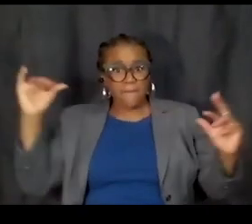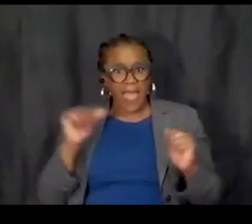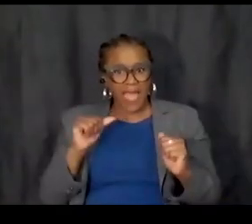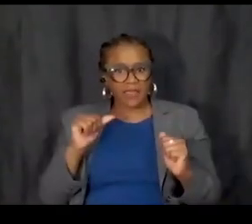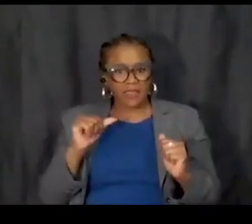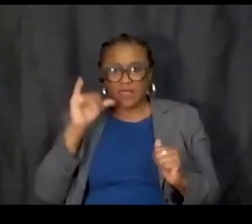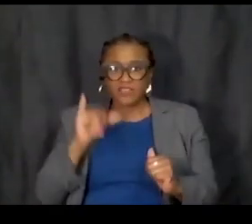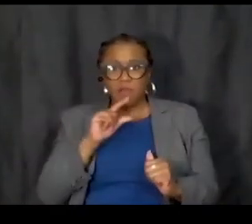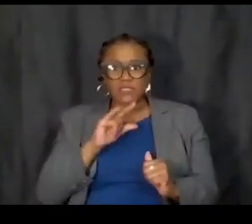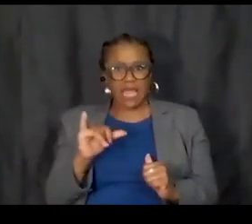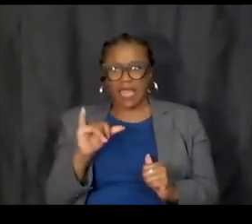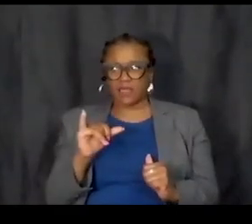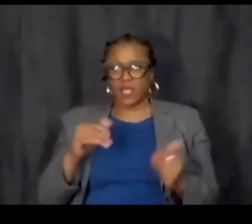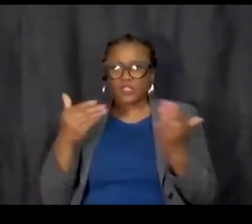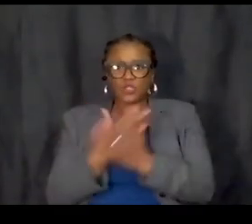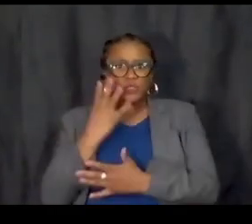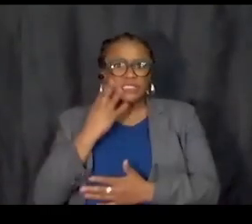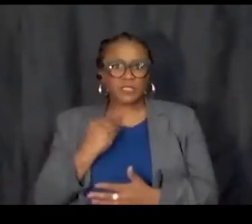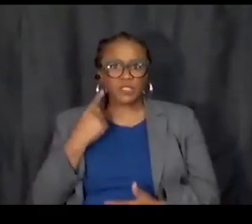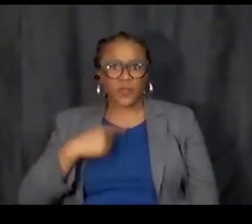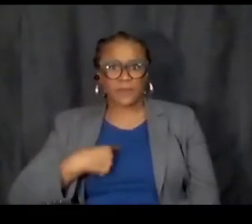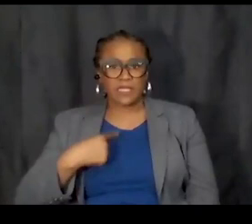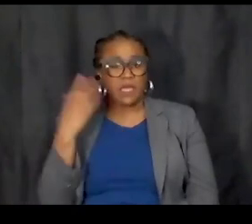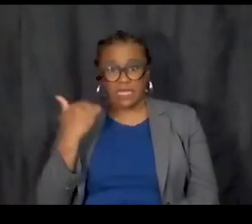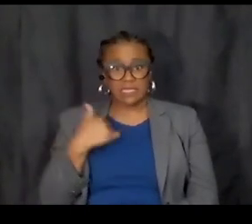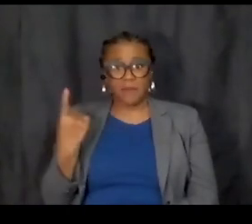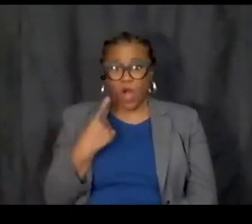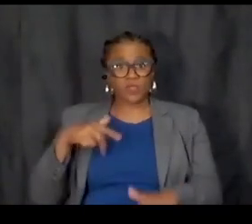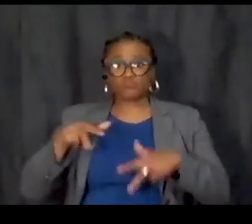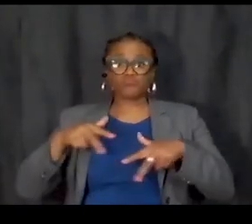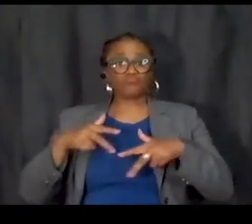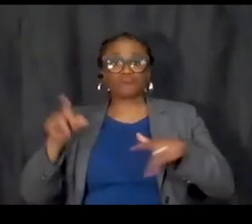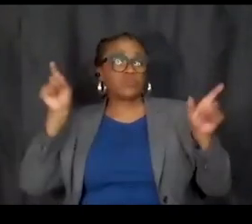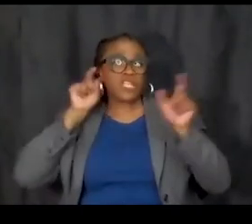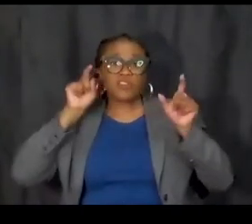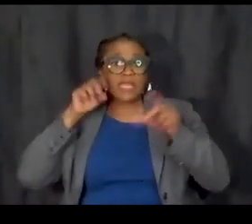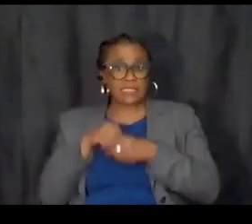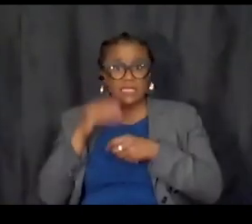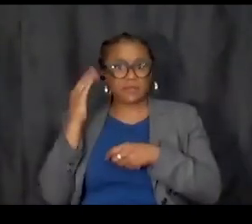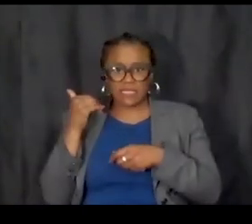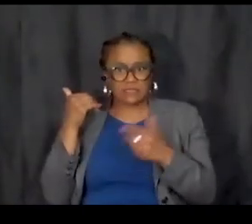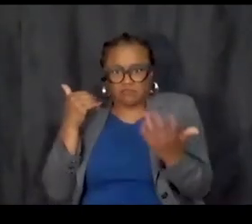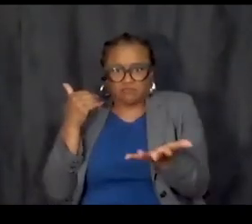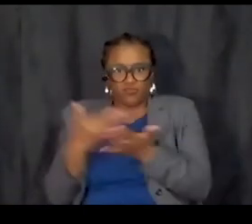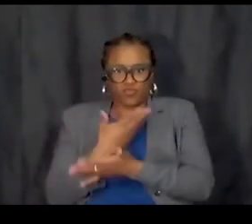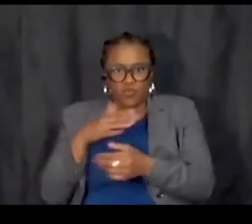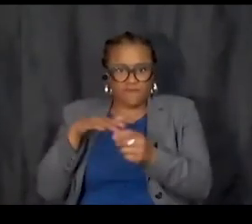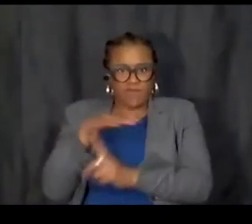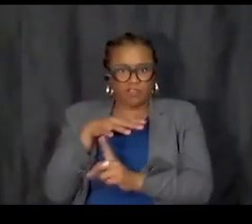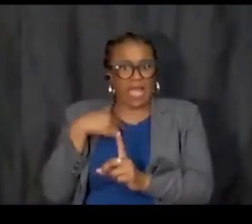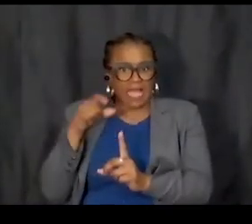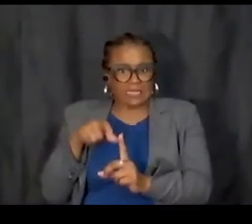for me, because I was always going for walks with my hearing aids in, because as well, like, I'm in a new environment. I felt like I needed to have some kind of spatial